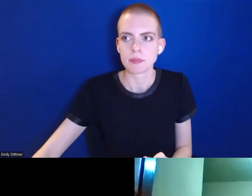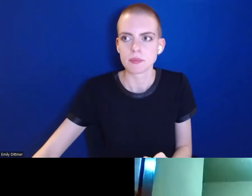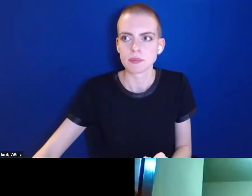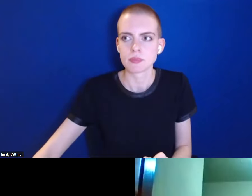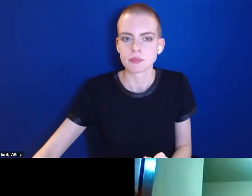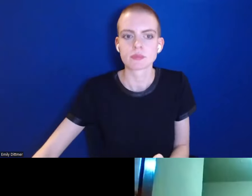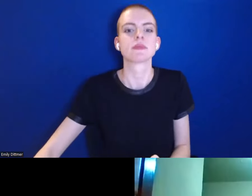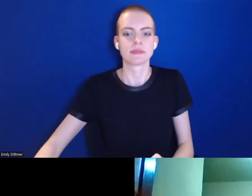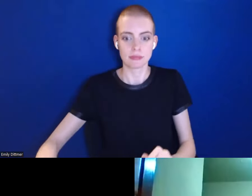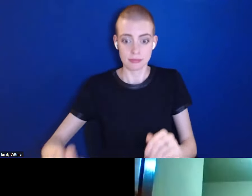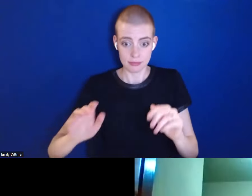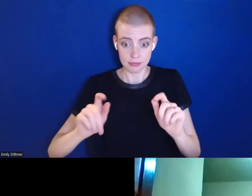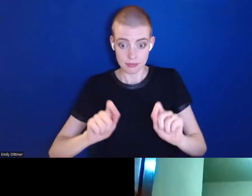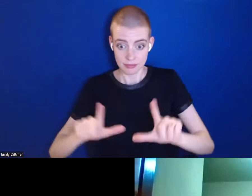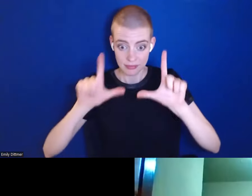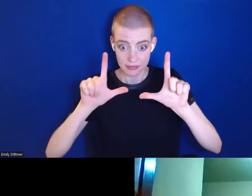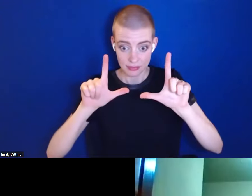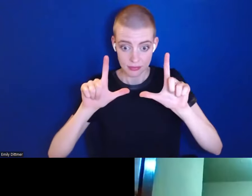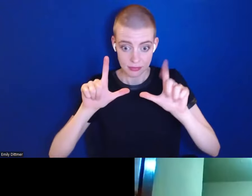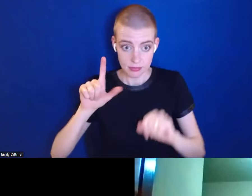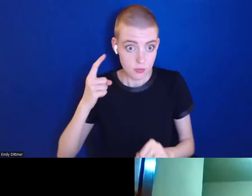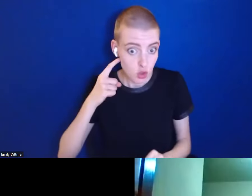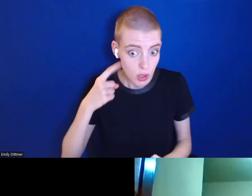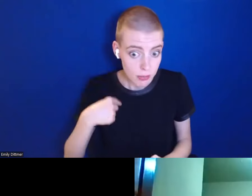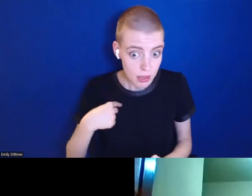All right, I think you're back, Heather. Can you hear me?